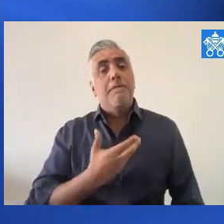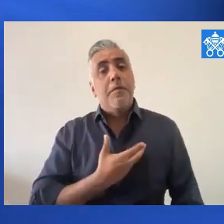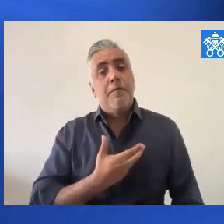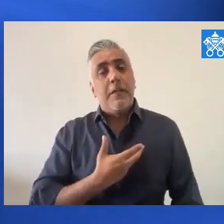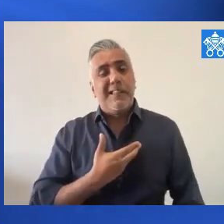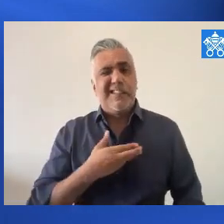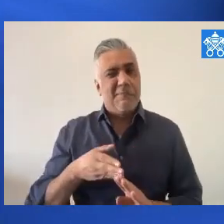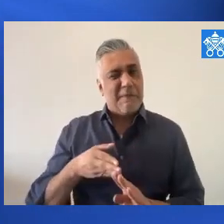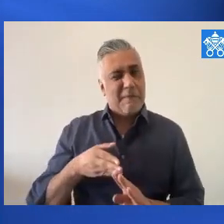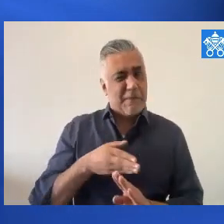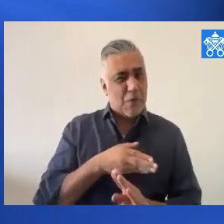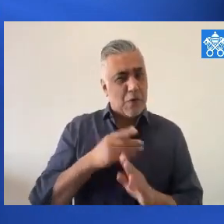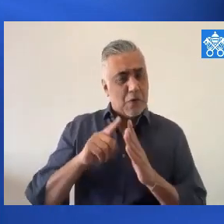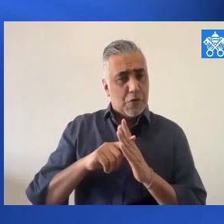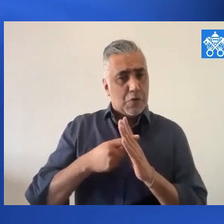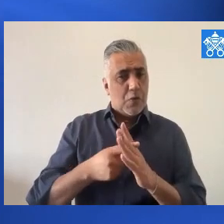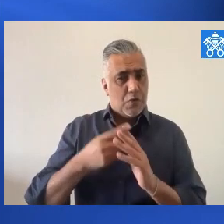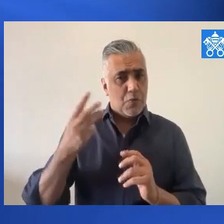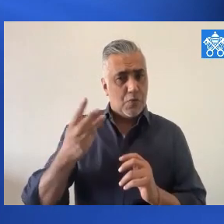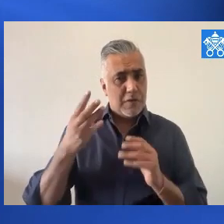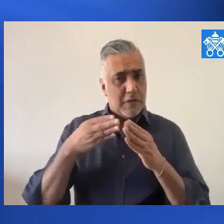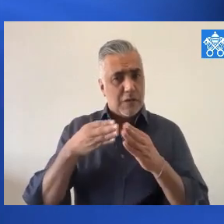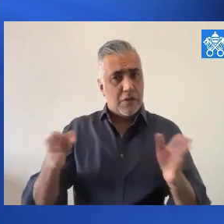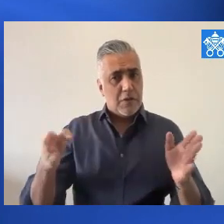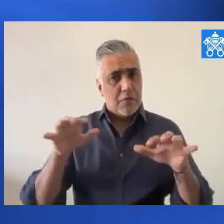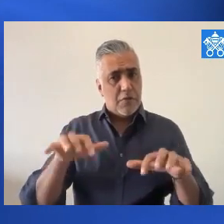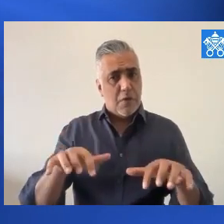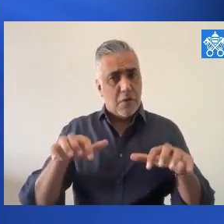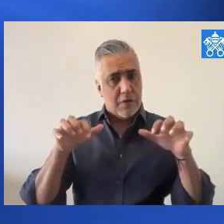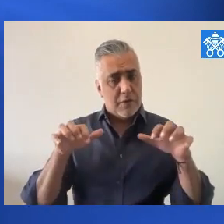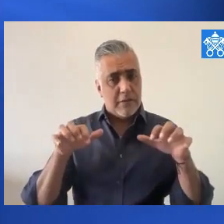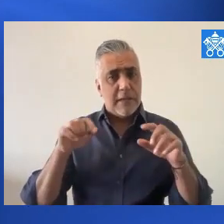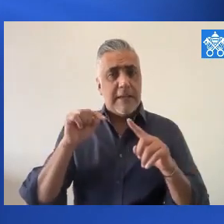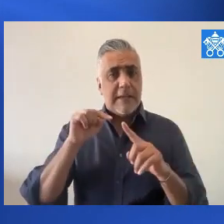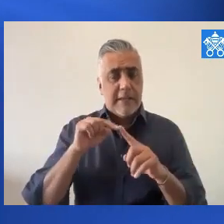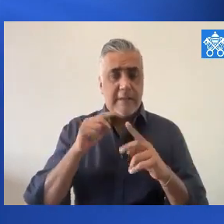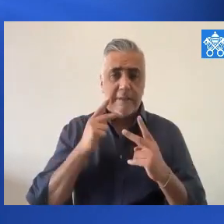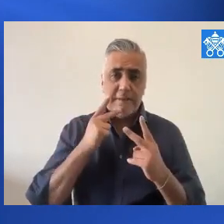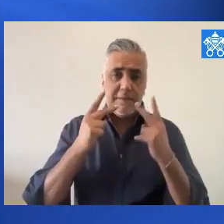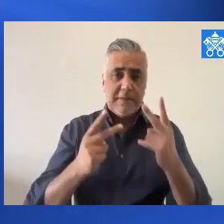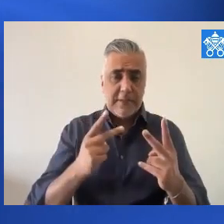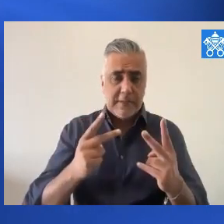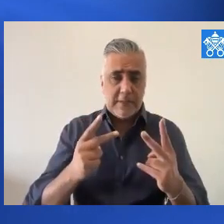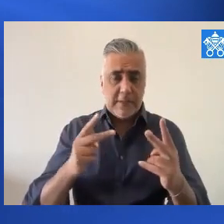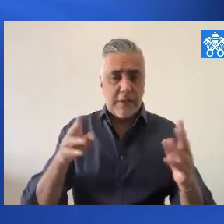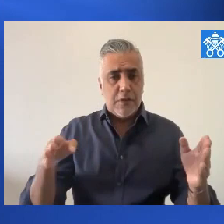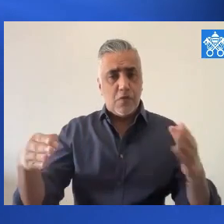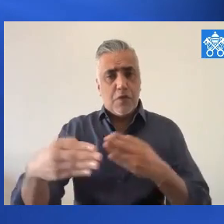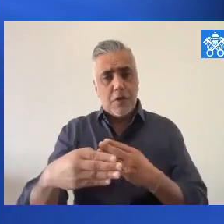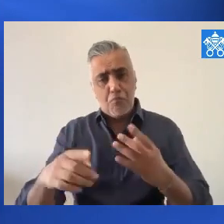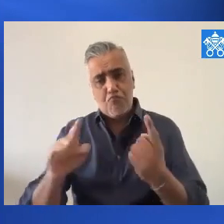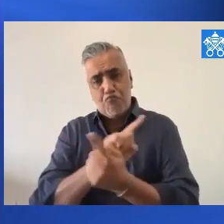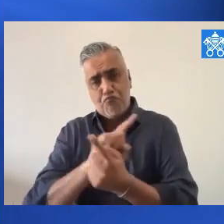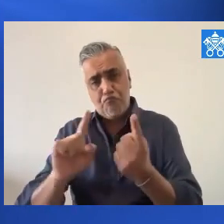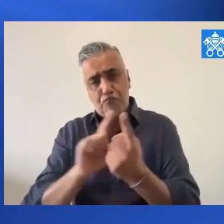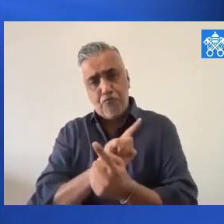is, as he often does, at just before the start of this Wednesday general audience, he